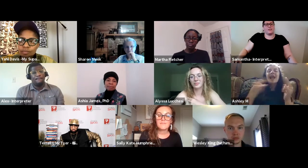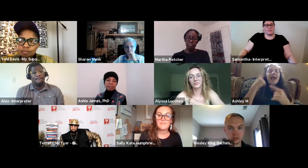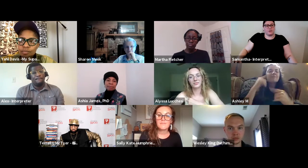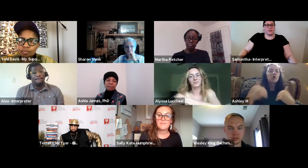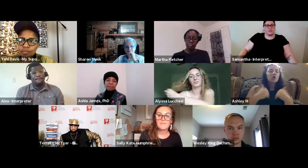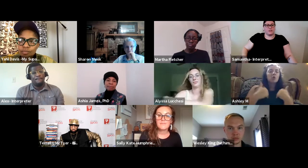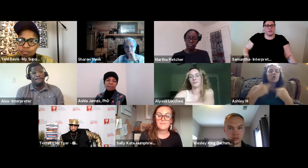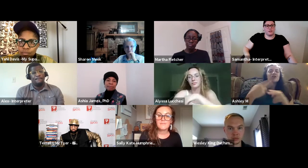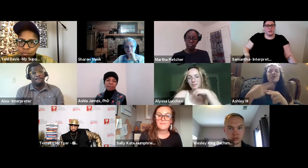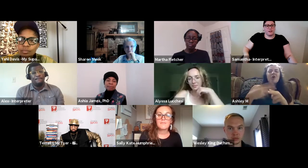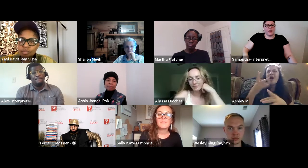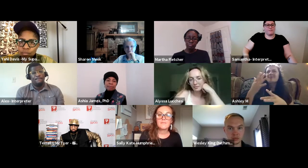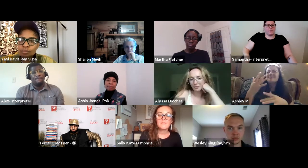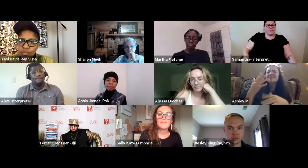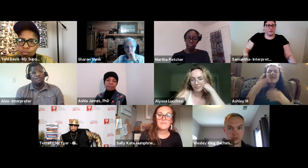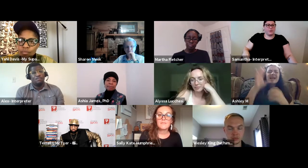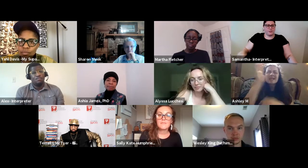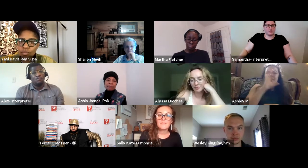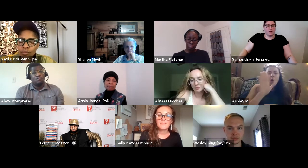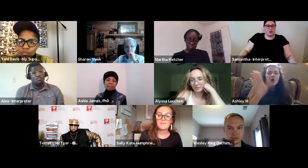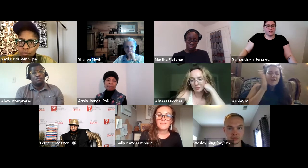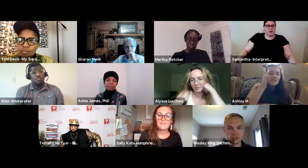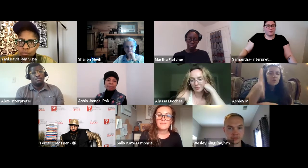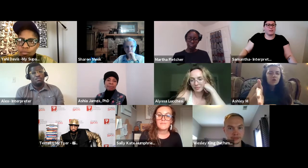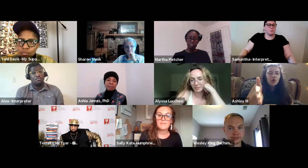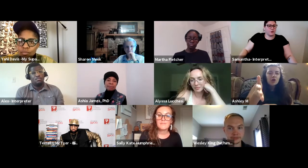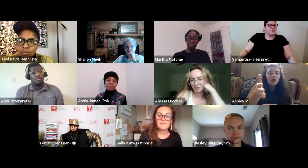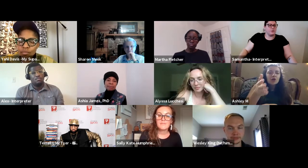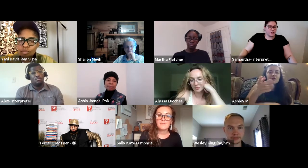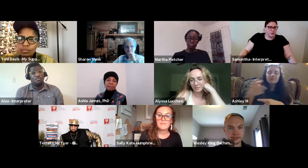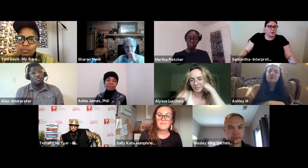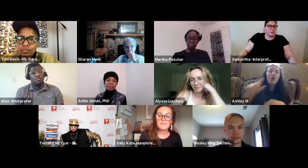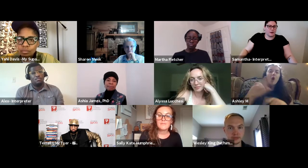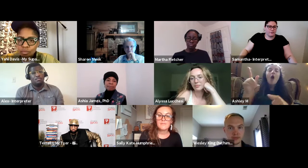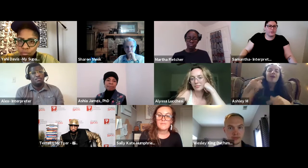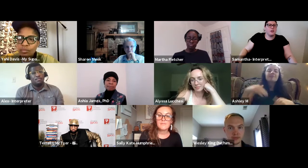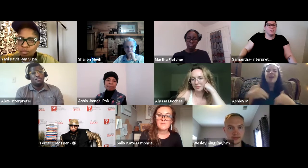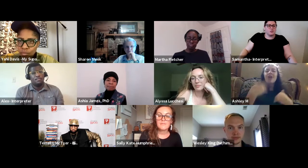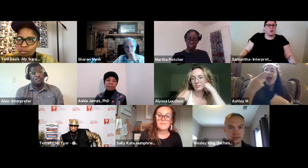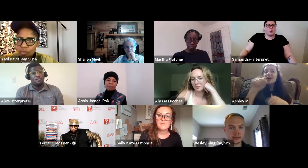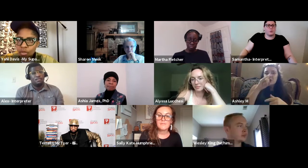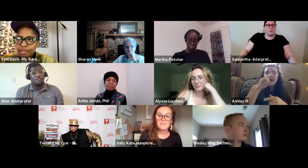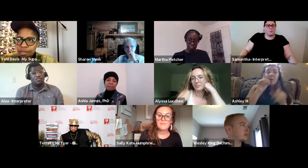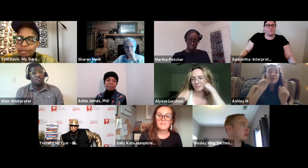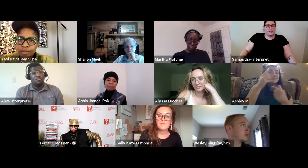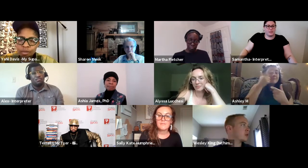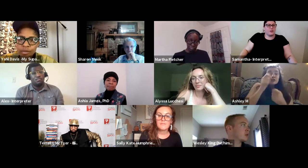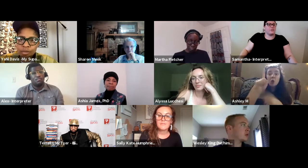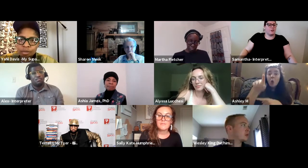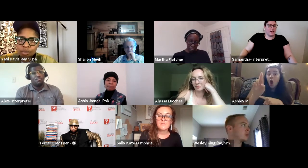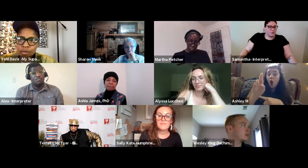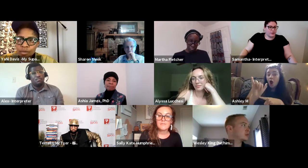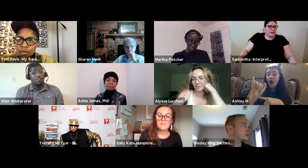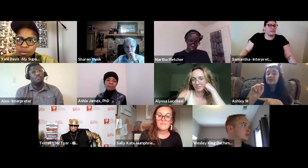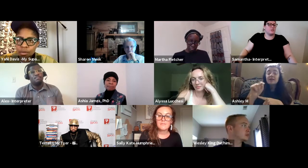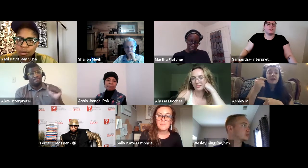with other deaf students. Camp for Youth. It's called Explore Your Future, or EYF. So Yeah.